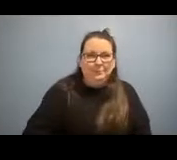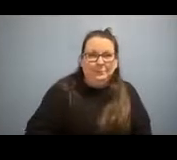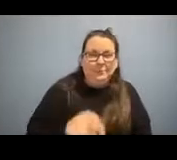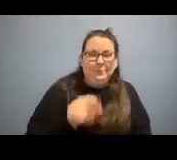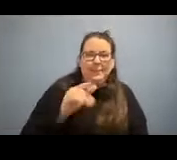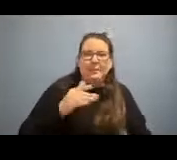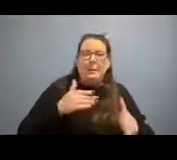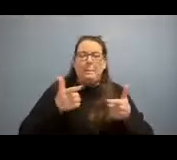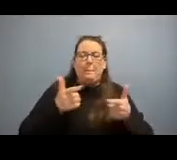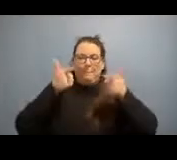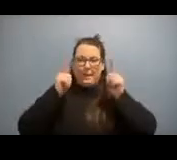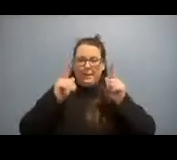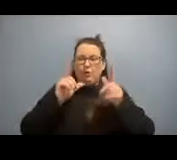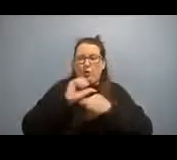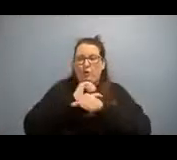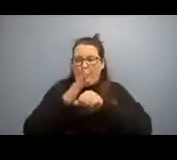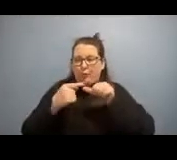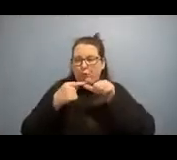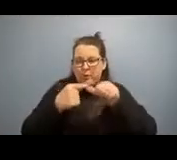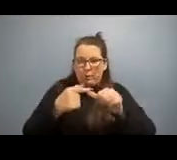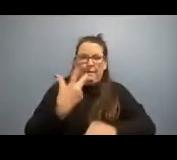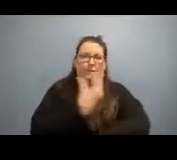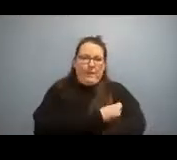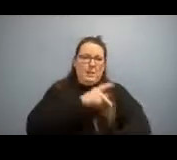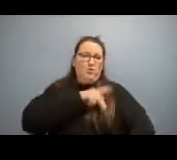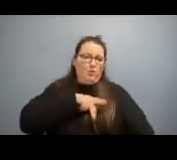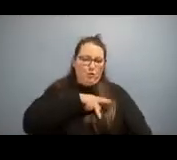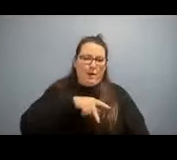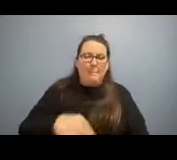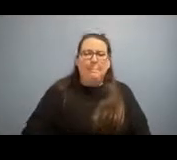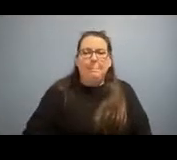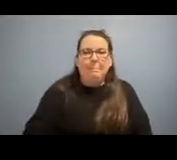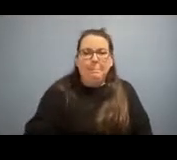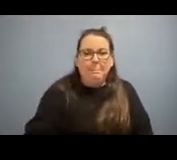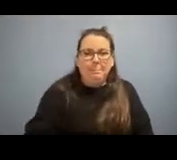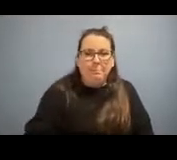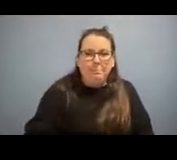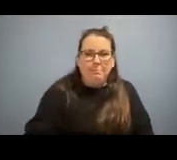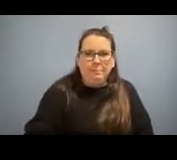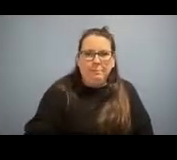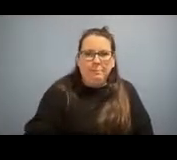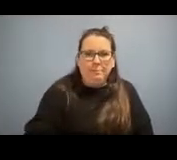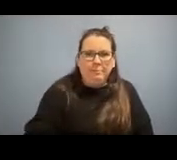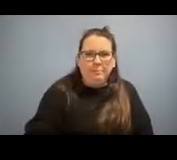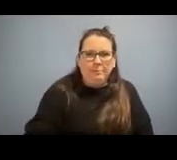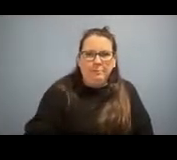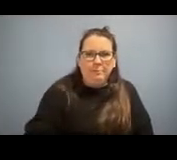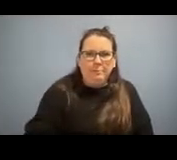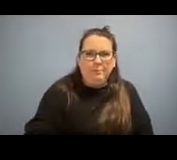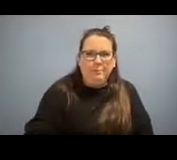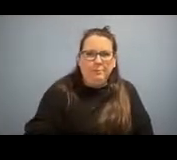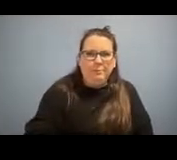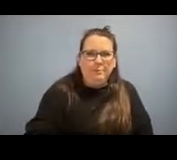COVID Response and Vaccination Programs. Thanks, Don. So just to give you an update of where